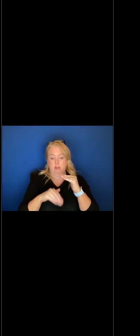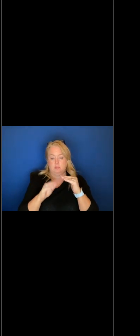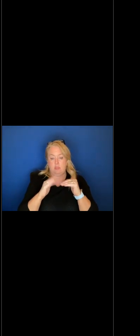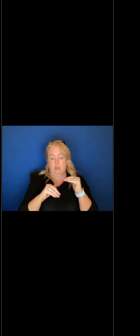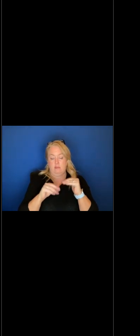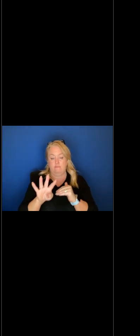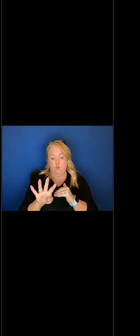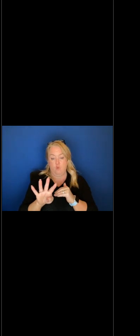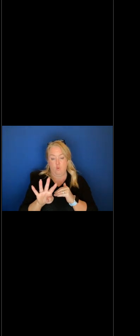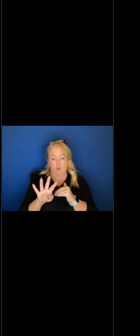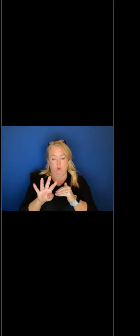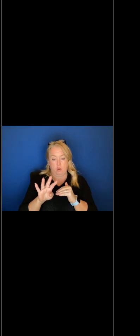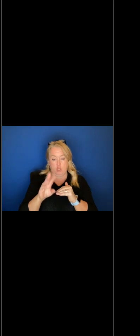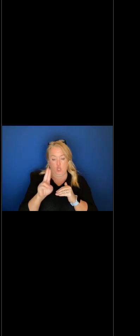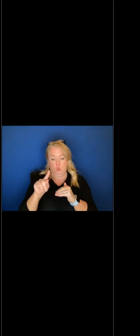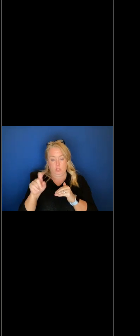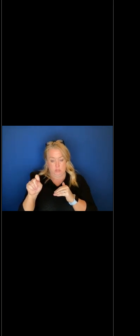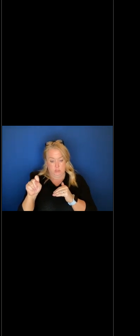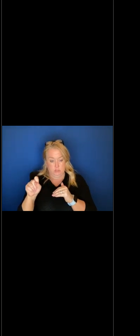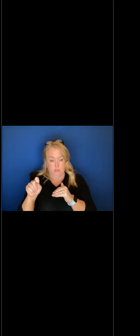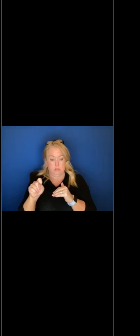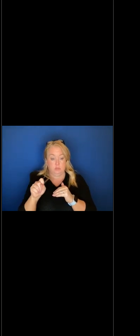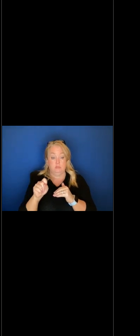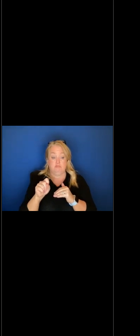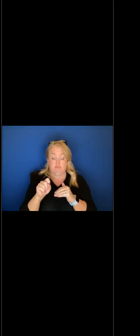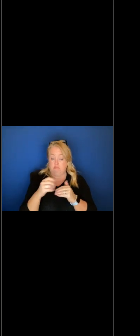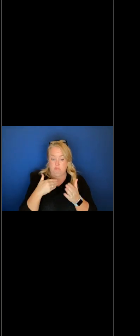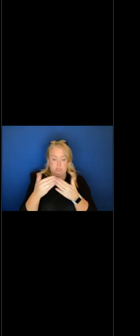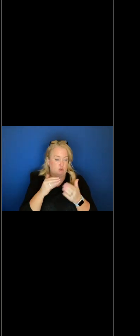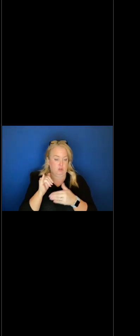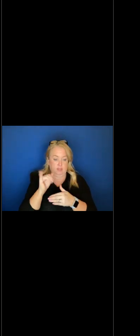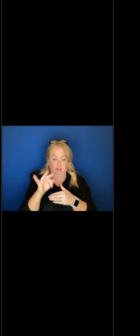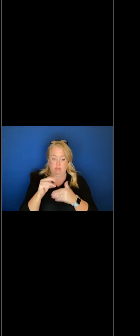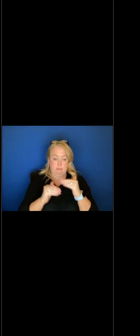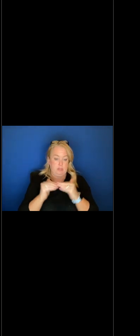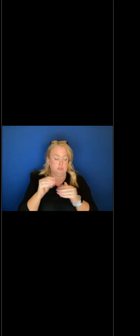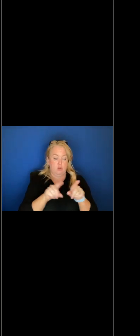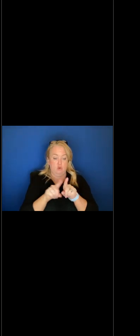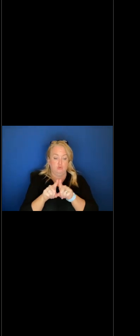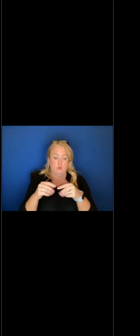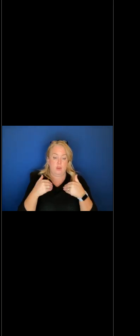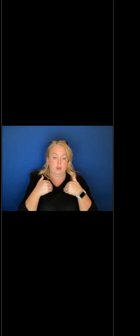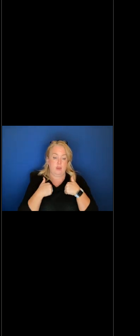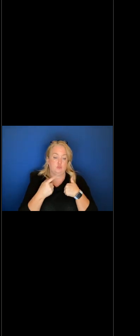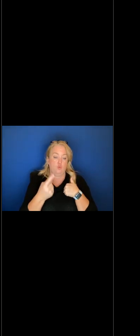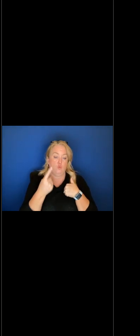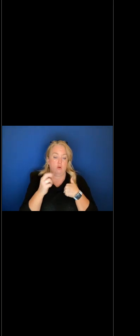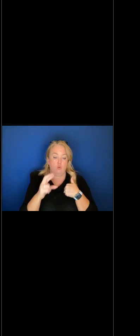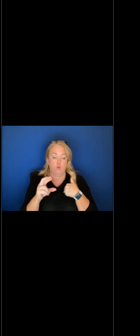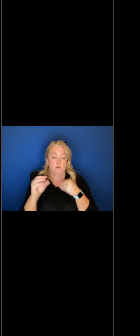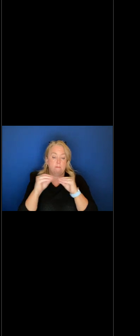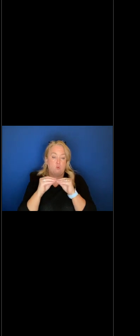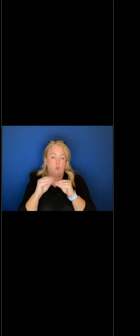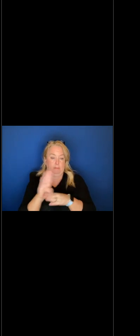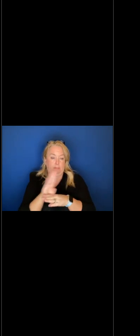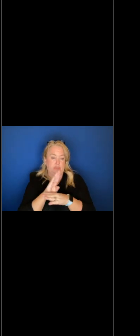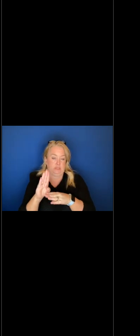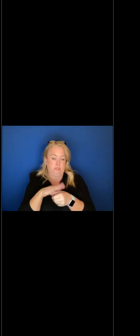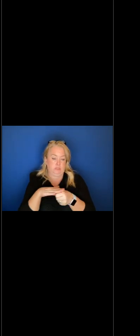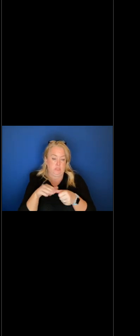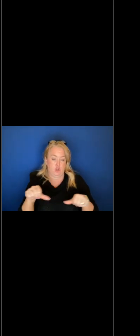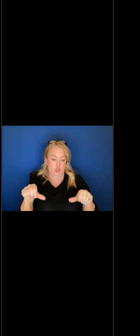than 4 dwelling units, even if the building also contains 1 or more commercial spaces.